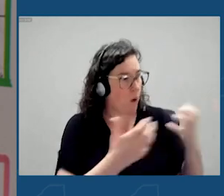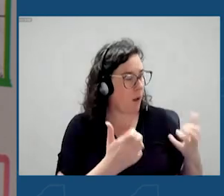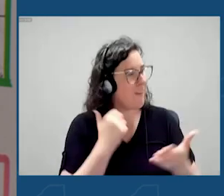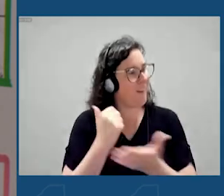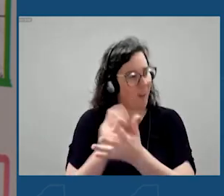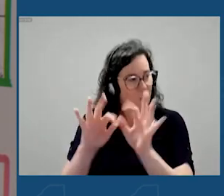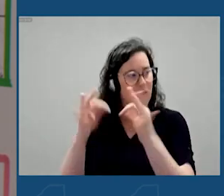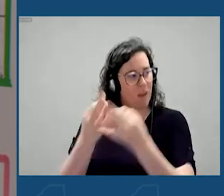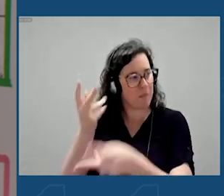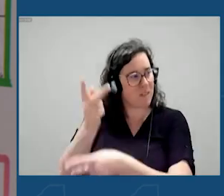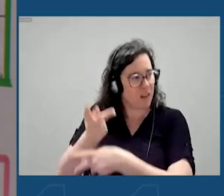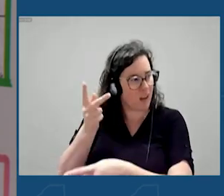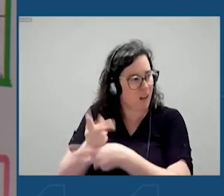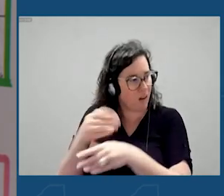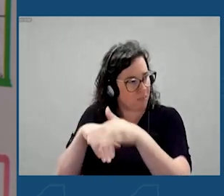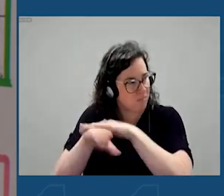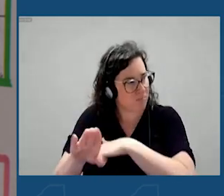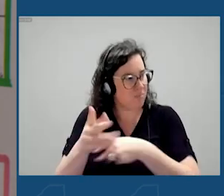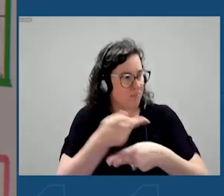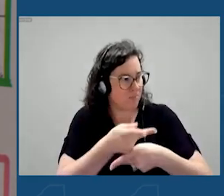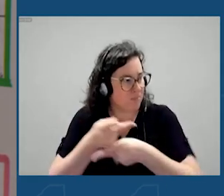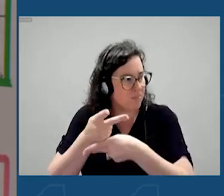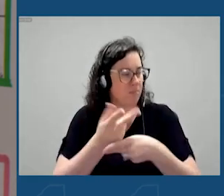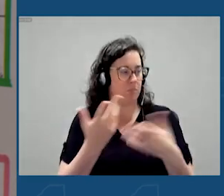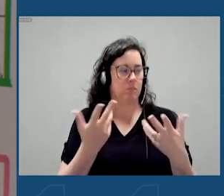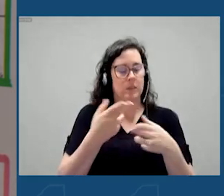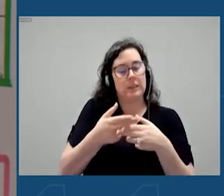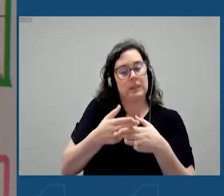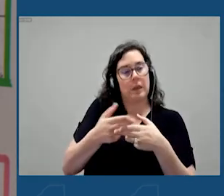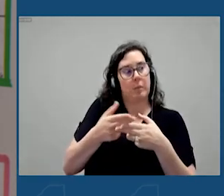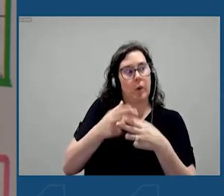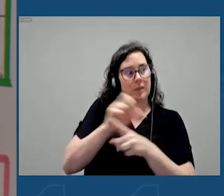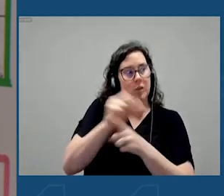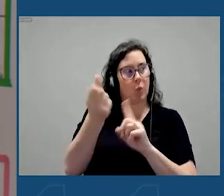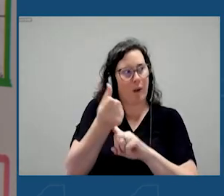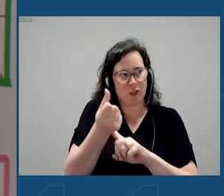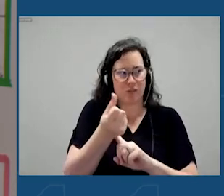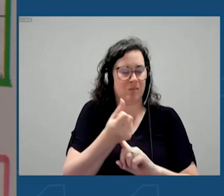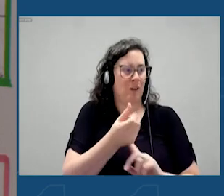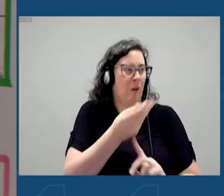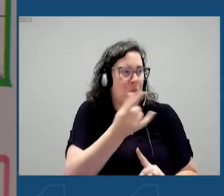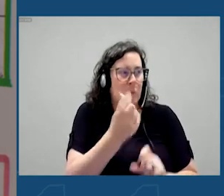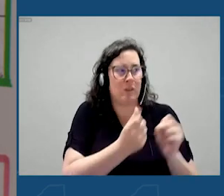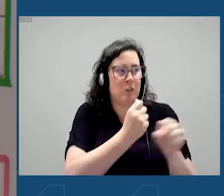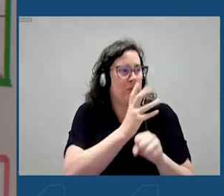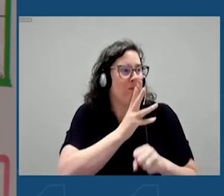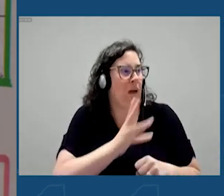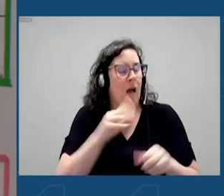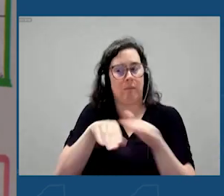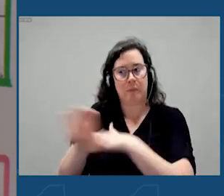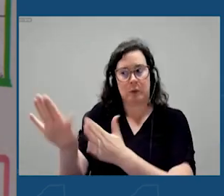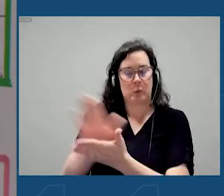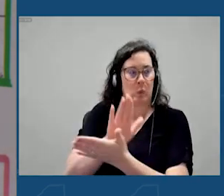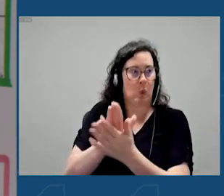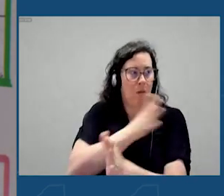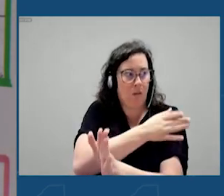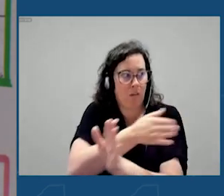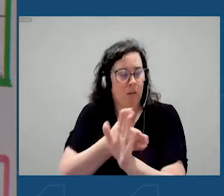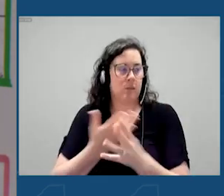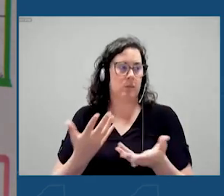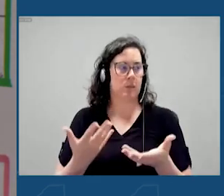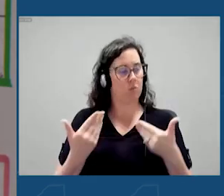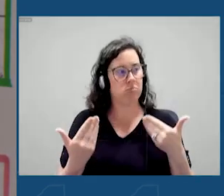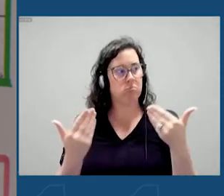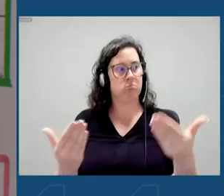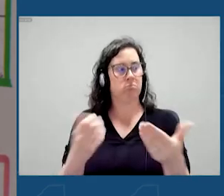care of the child care problem. It's a temporary situation until they hit school. Let's just give them that hand right now. So we've decided we're going to